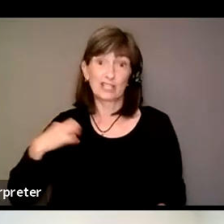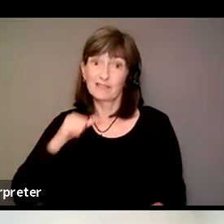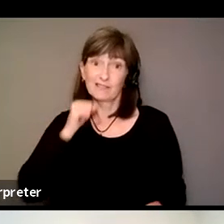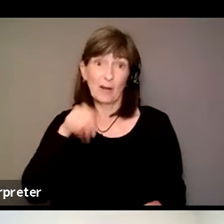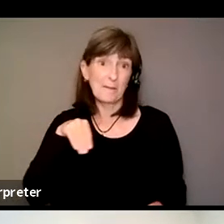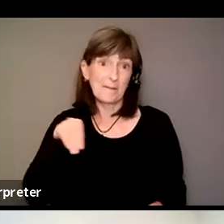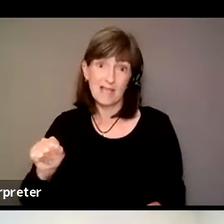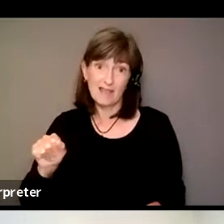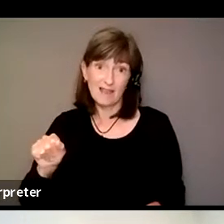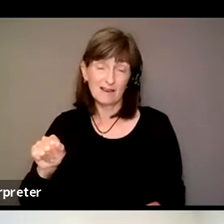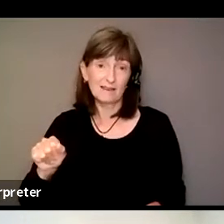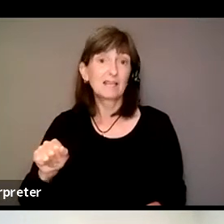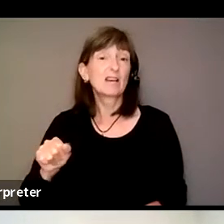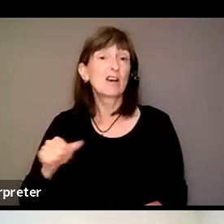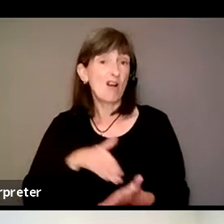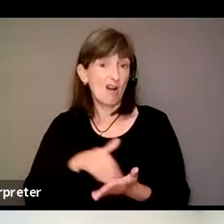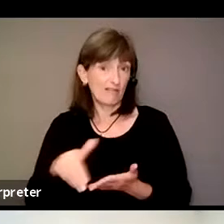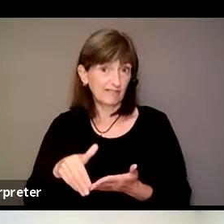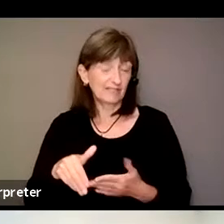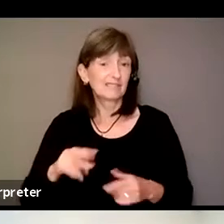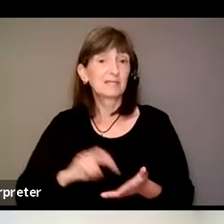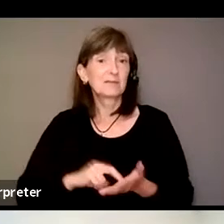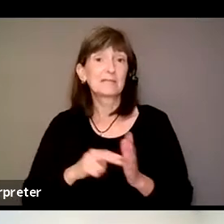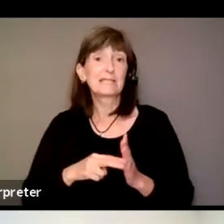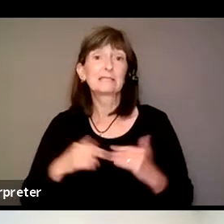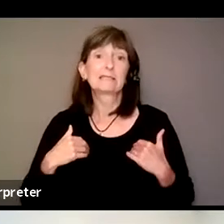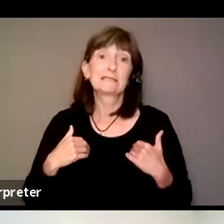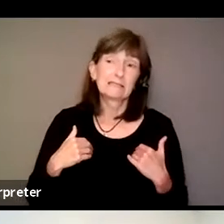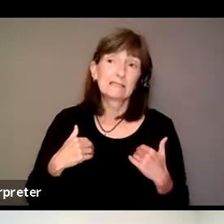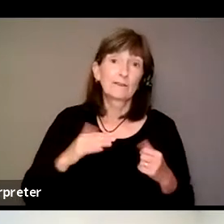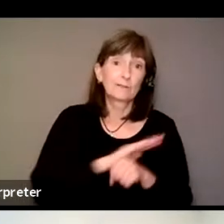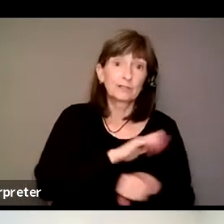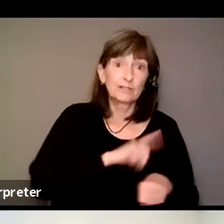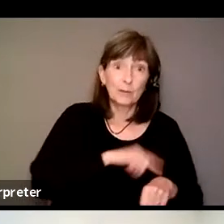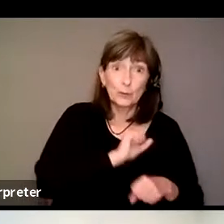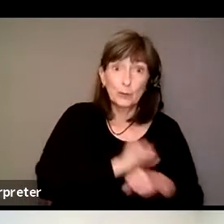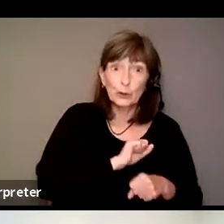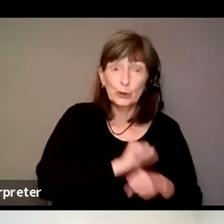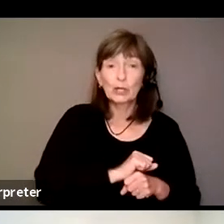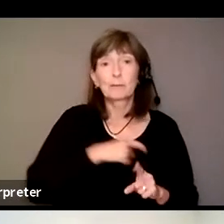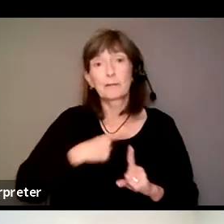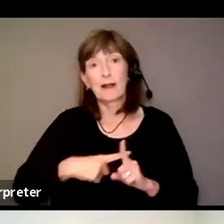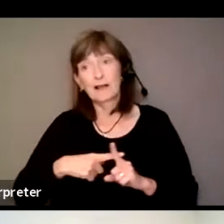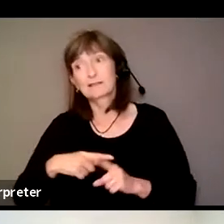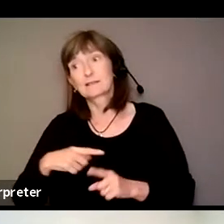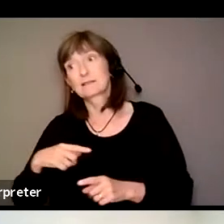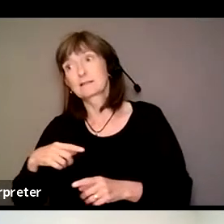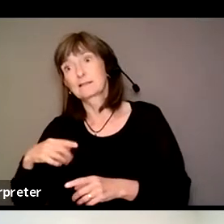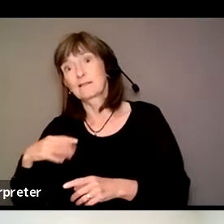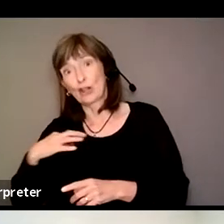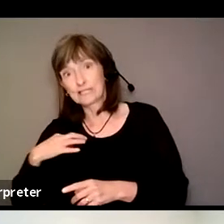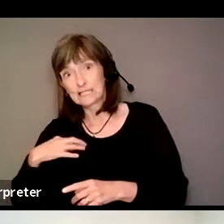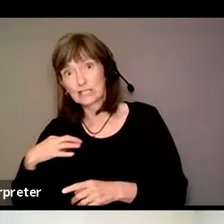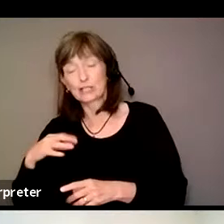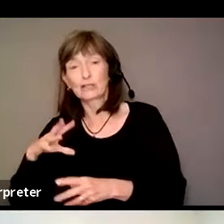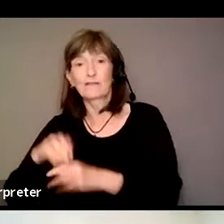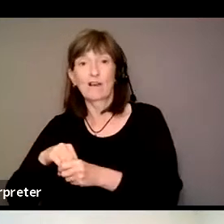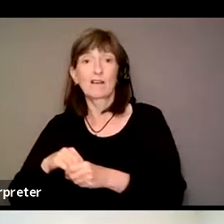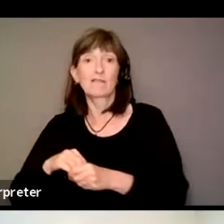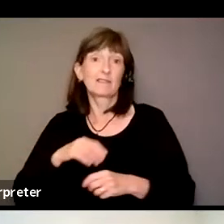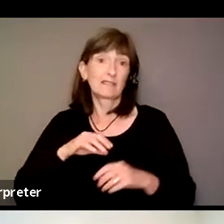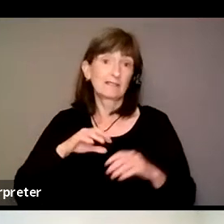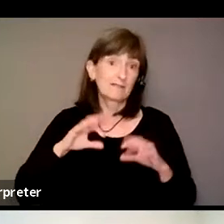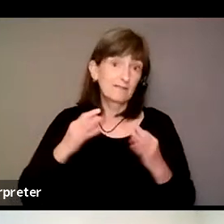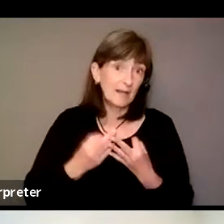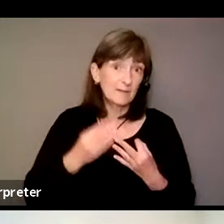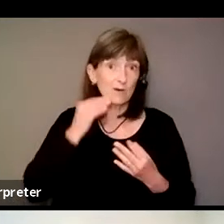always a paid commitment. So people have to fulfill their full-time work duties as well as the commitments to councils. And often